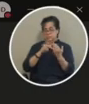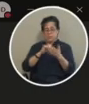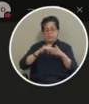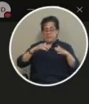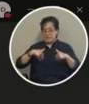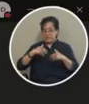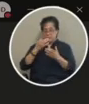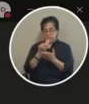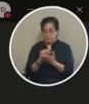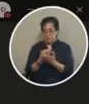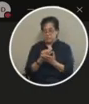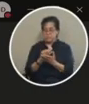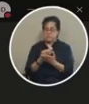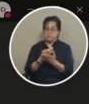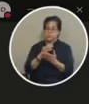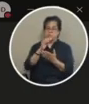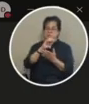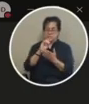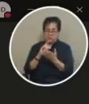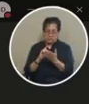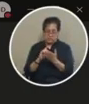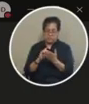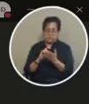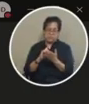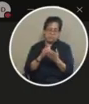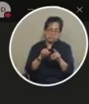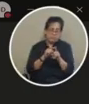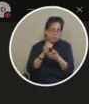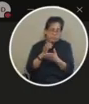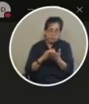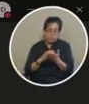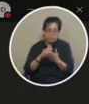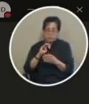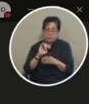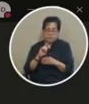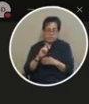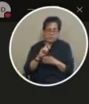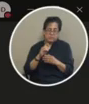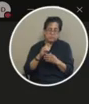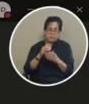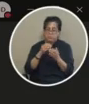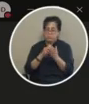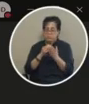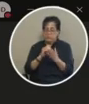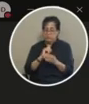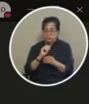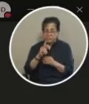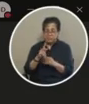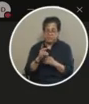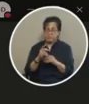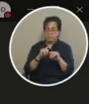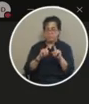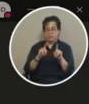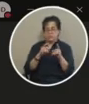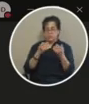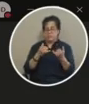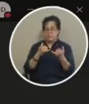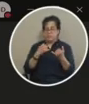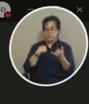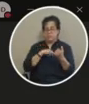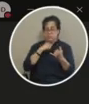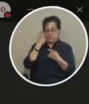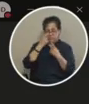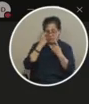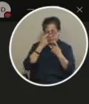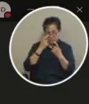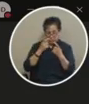been funded in design, even if partial bonds have been sold, which can be refunded, at this point moving forward are considered